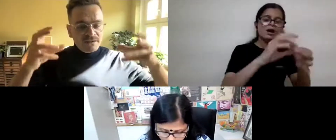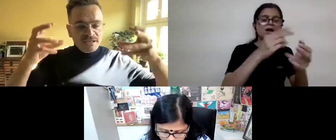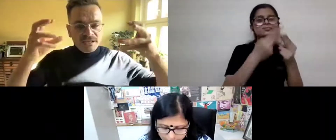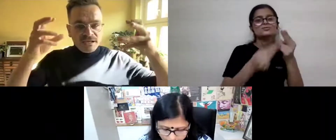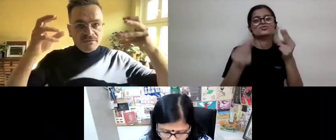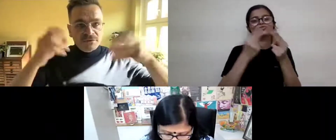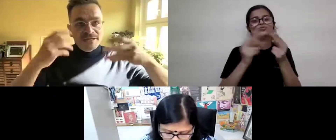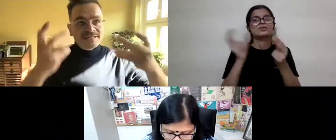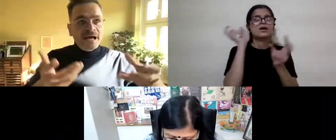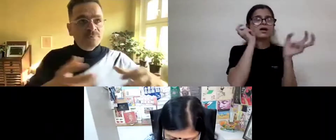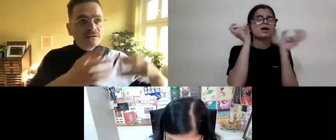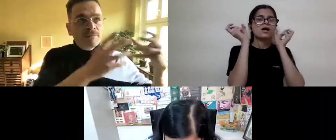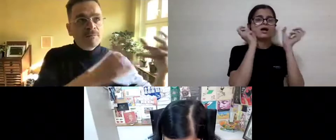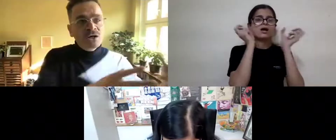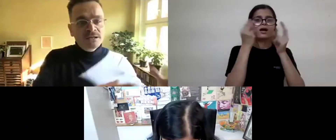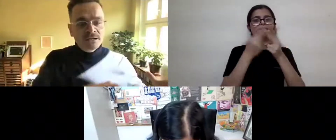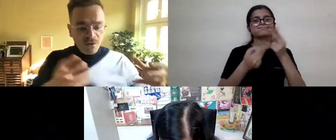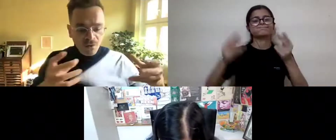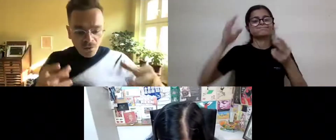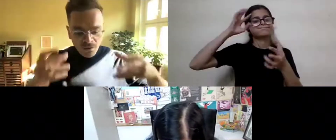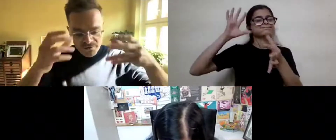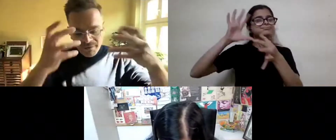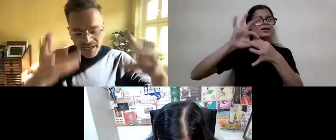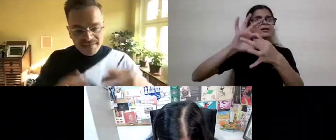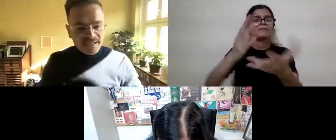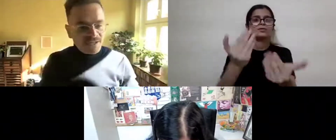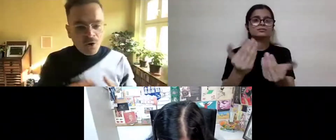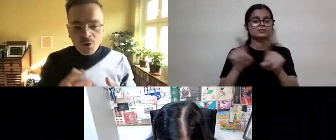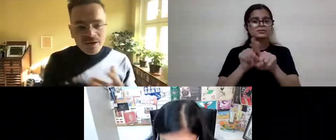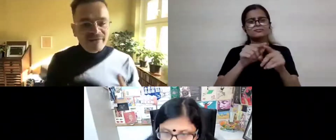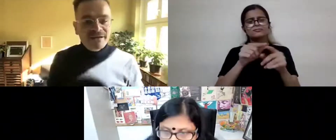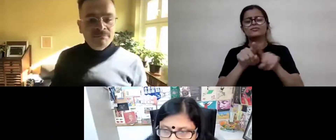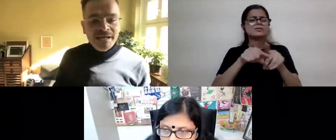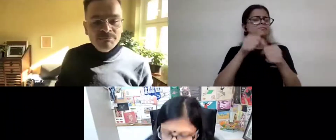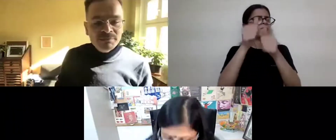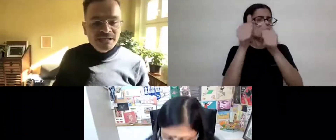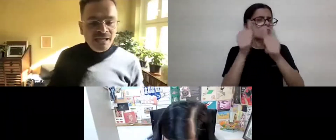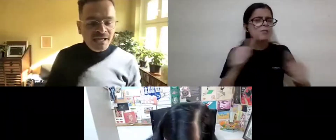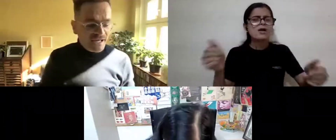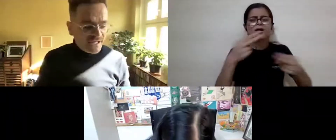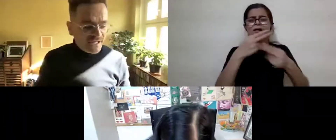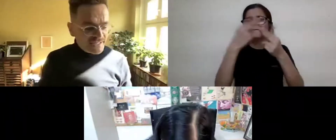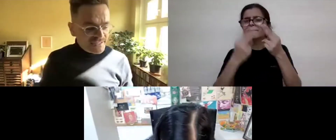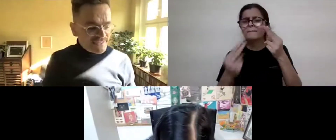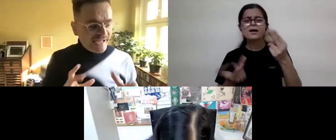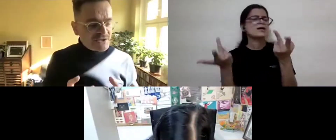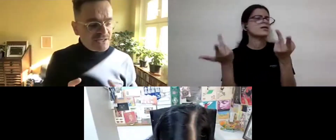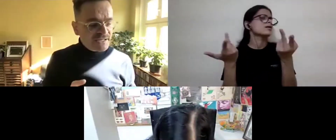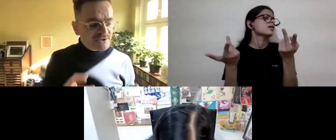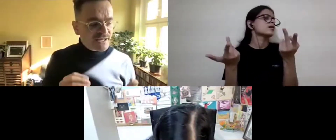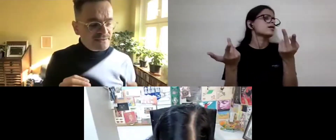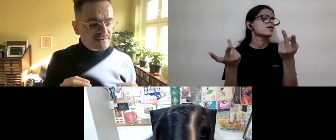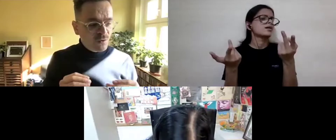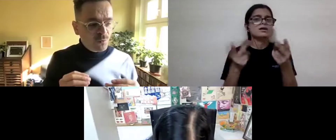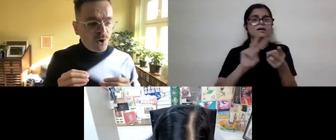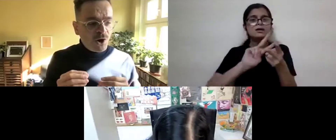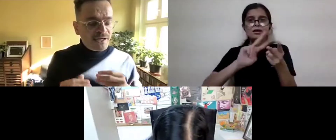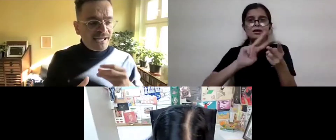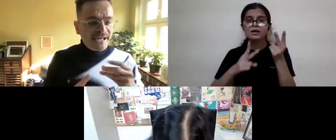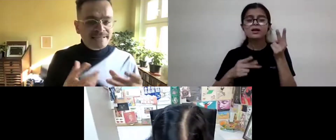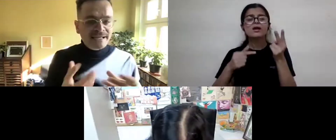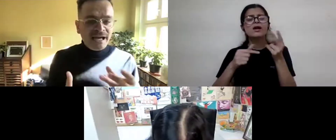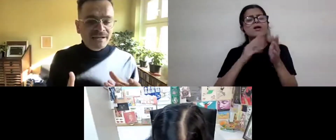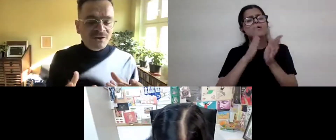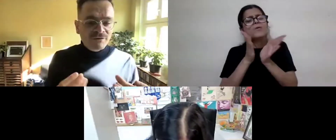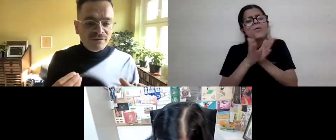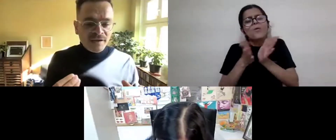And for example, the model or the painting or whatever it might be is actually just working